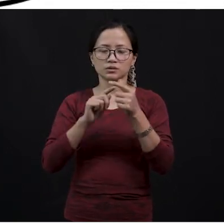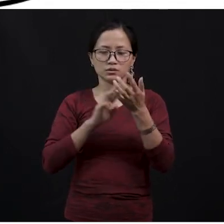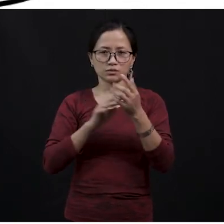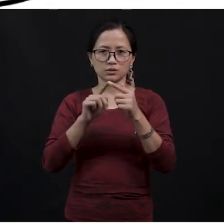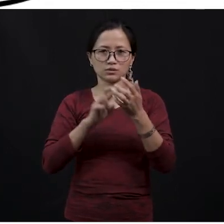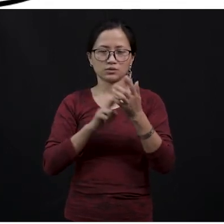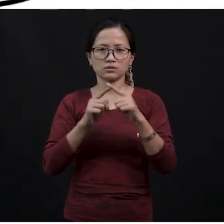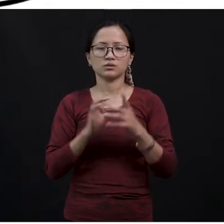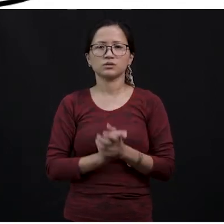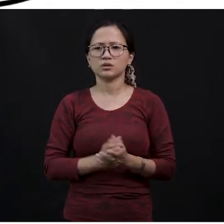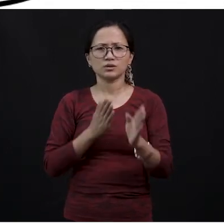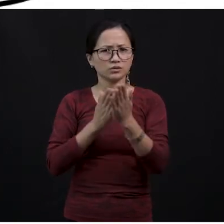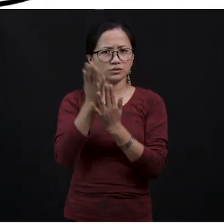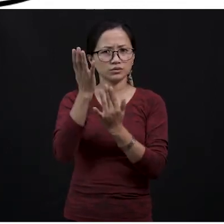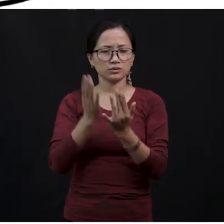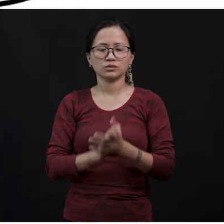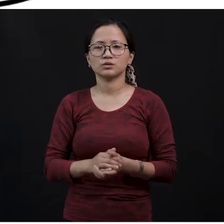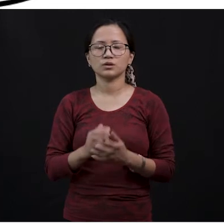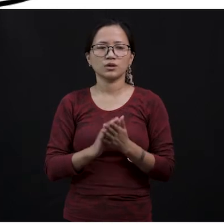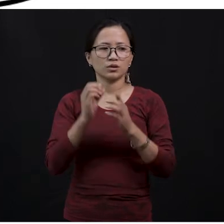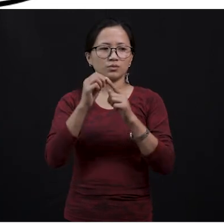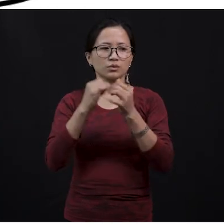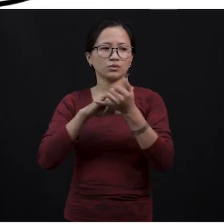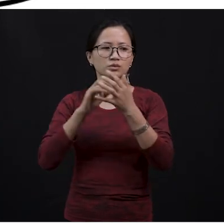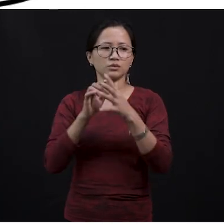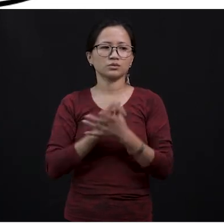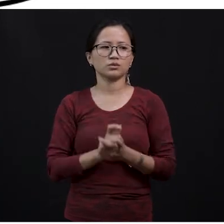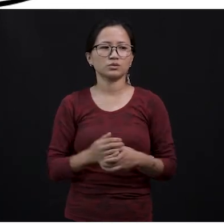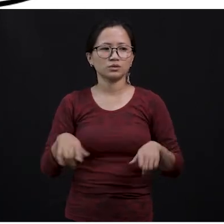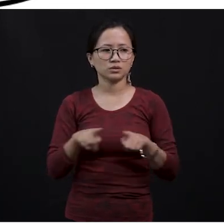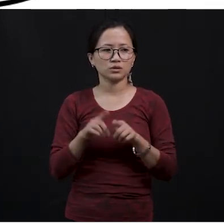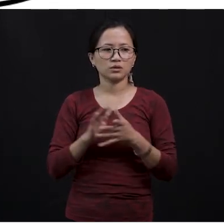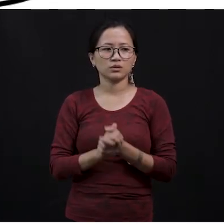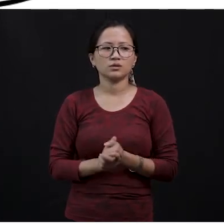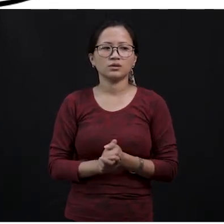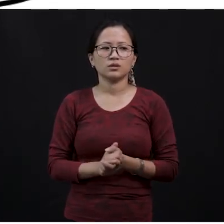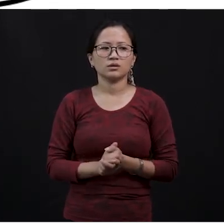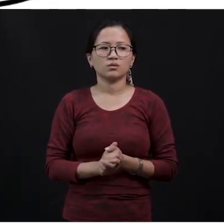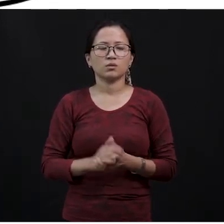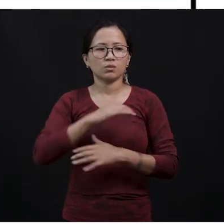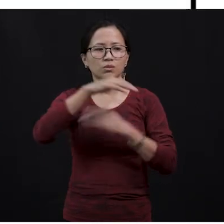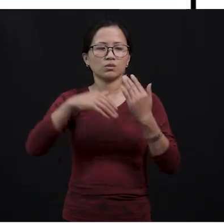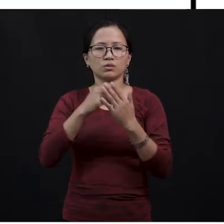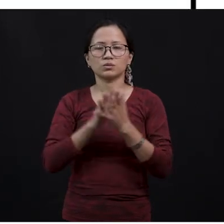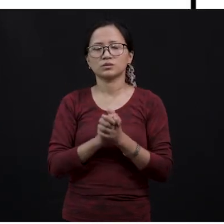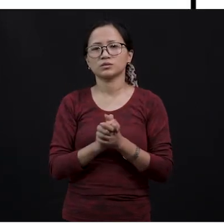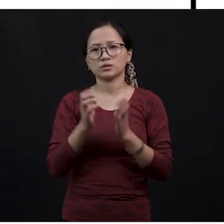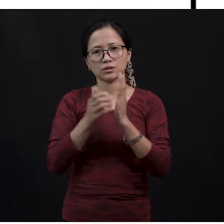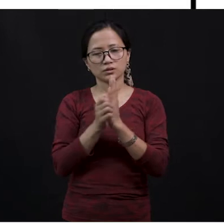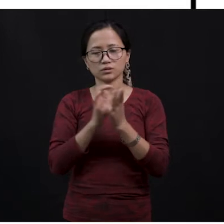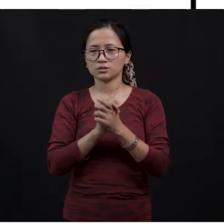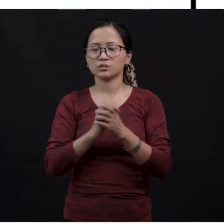looking through the pros and cons, and that is why all his schemes failed. Now we are going to